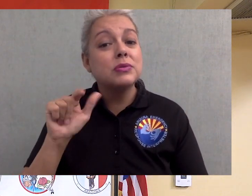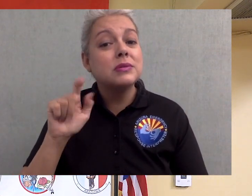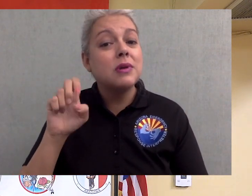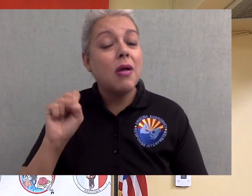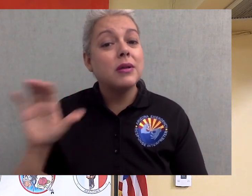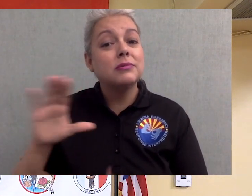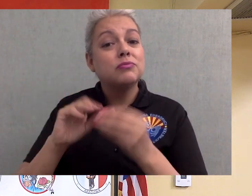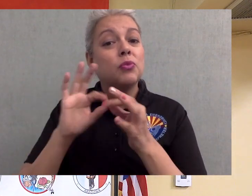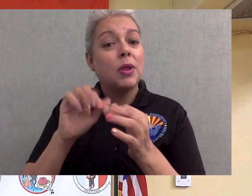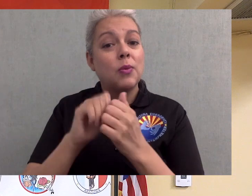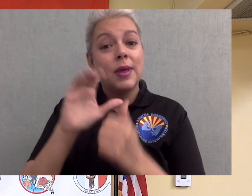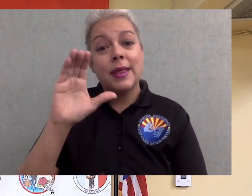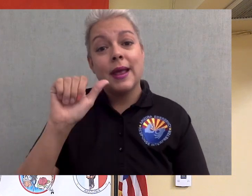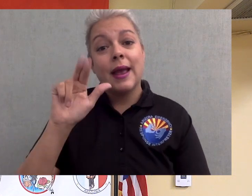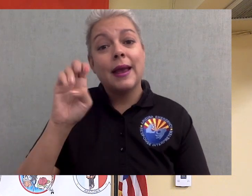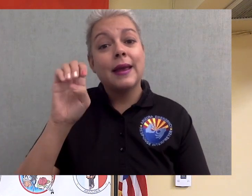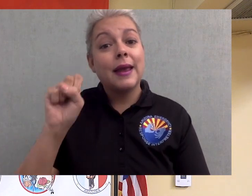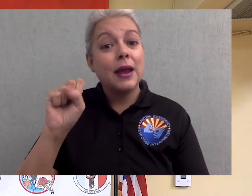on the CARES Act funding.